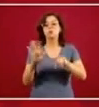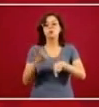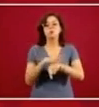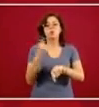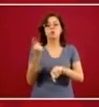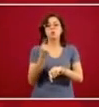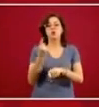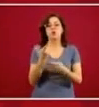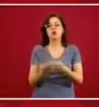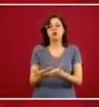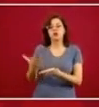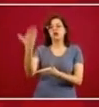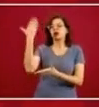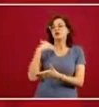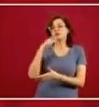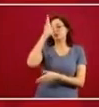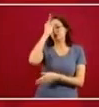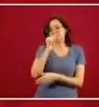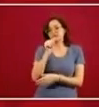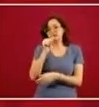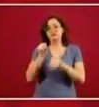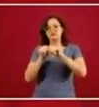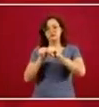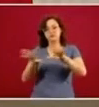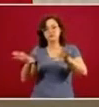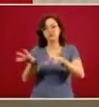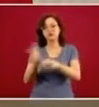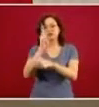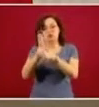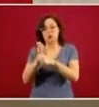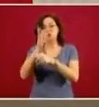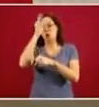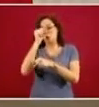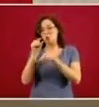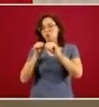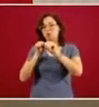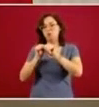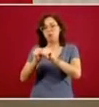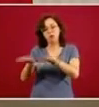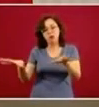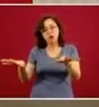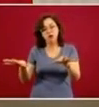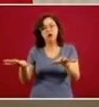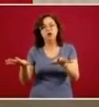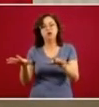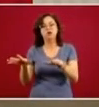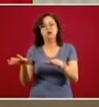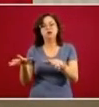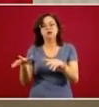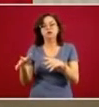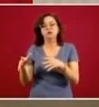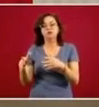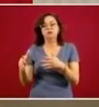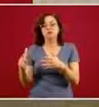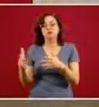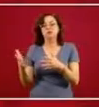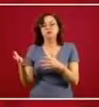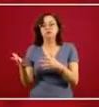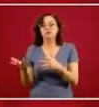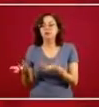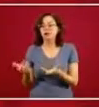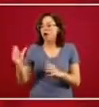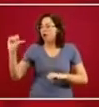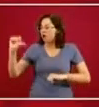covers a set of modifications to the previous agreement when it comes to the essential and